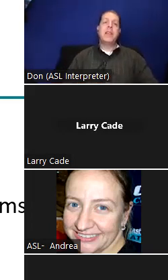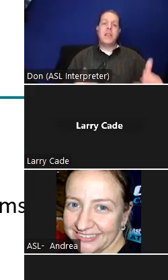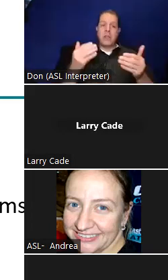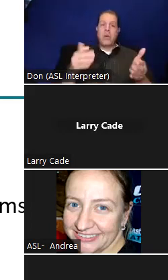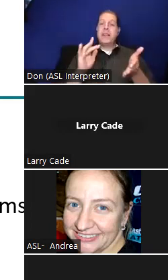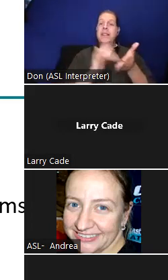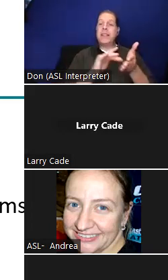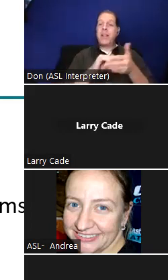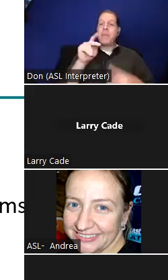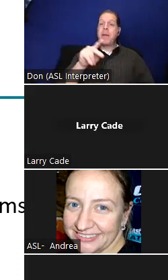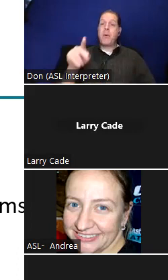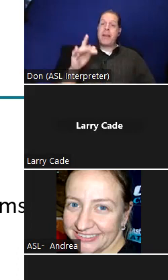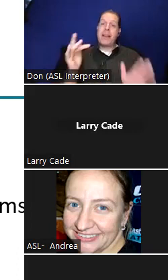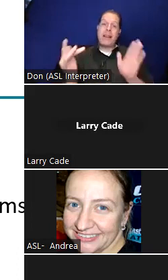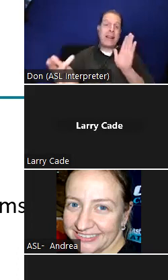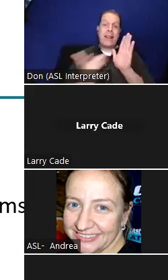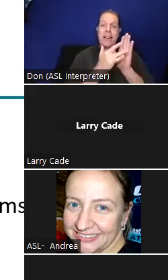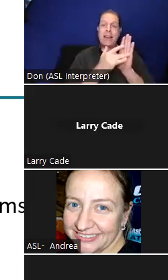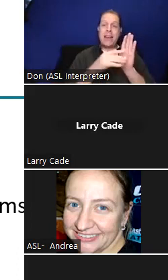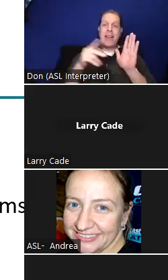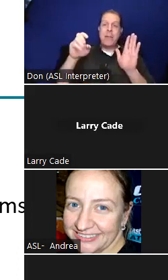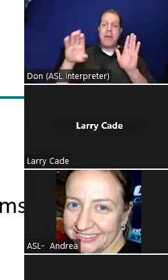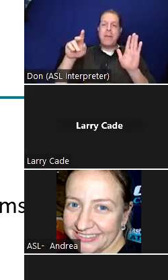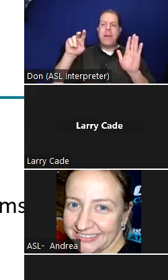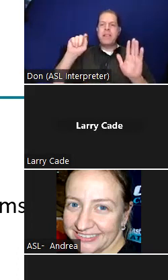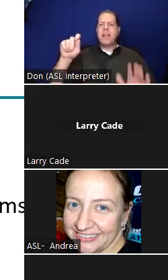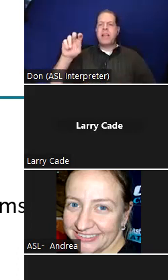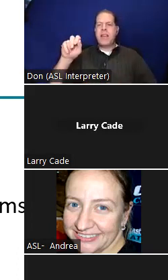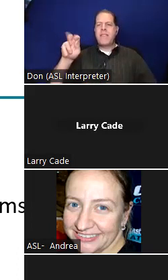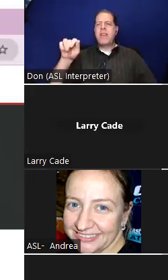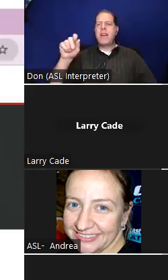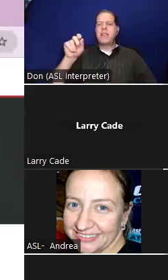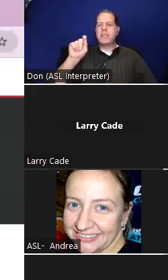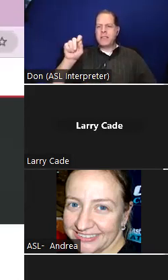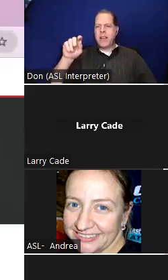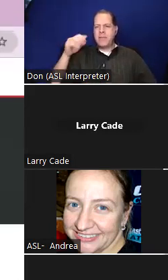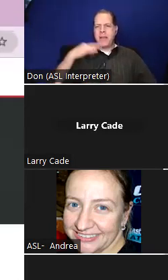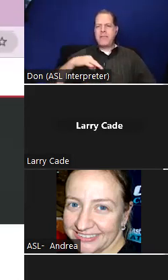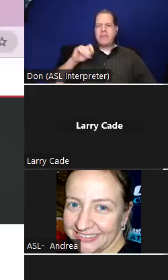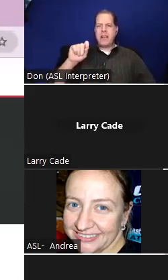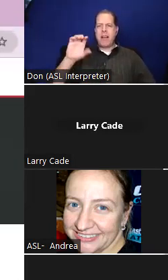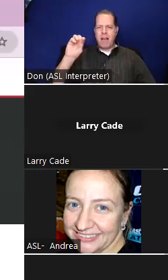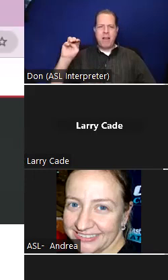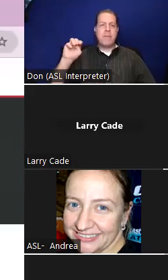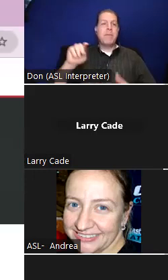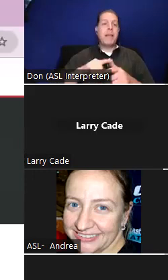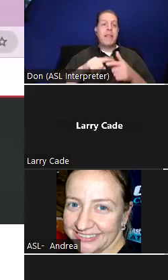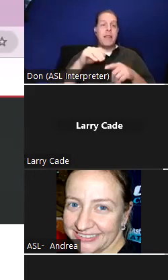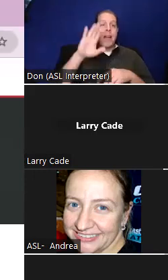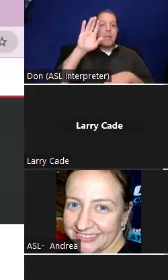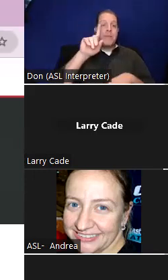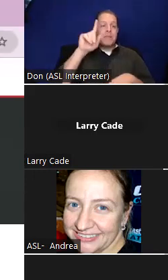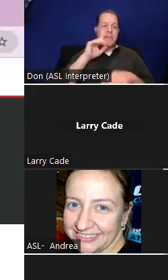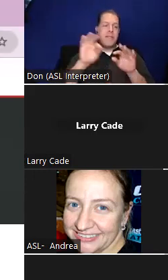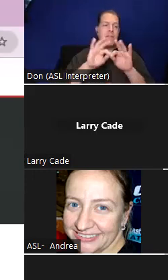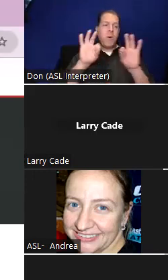link in the PowerPoint. Takes us to peb.naviabenefits.com. And up at the top, it took us to the forms